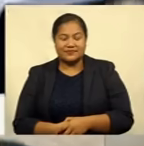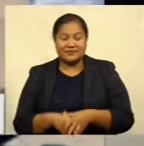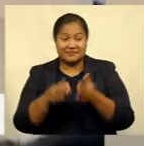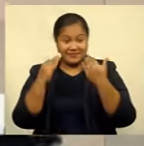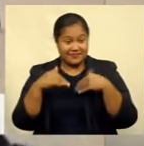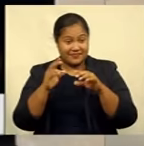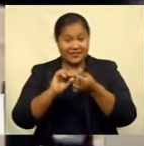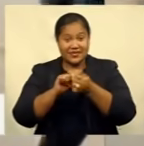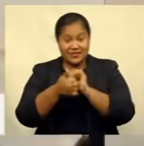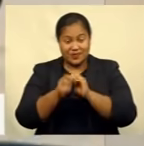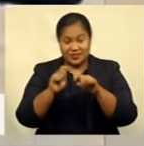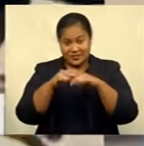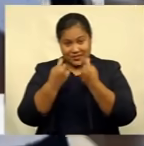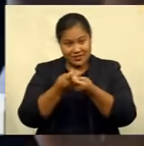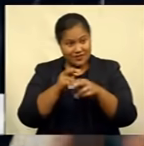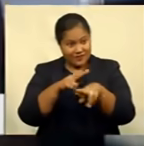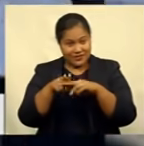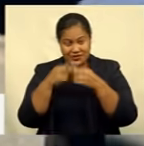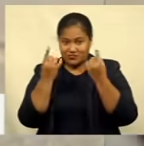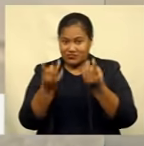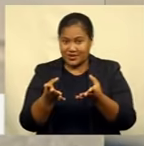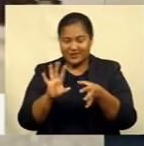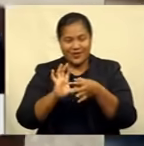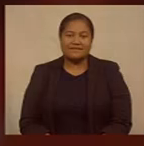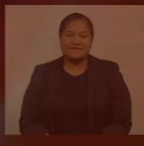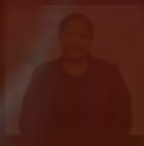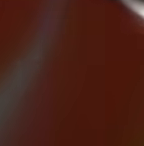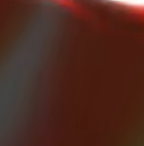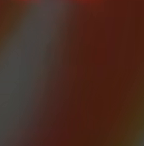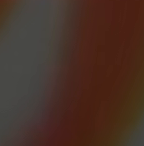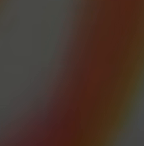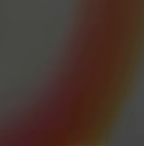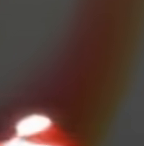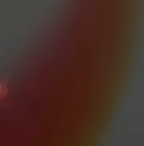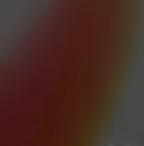Coming up in sports, Team Fiji set for Olympics.